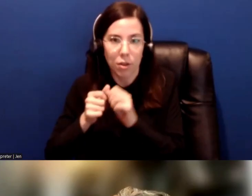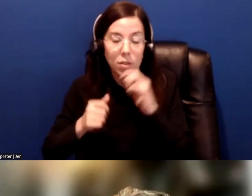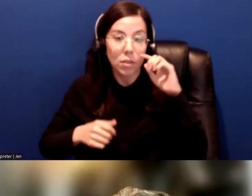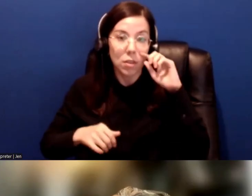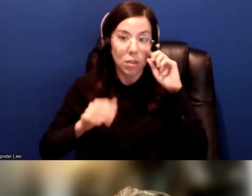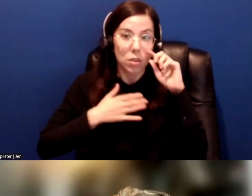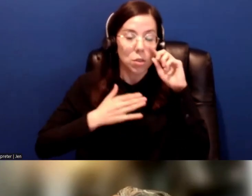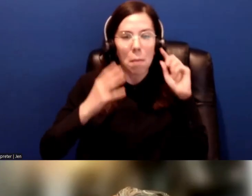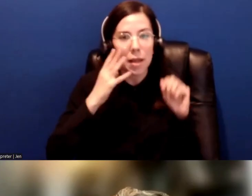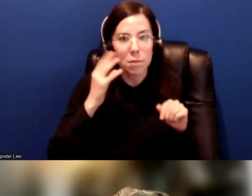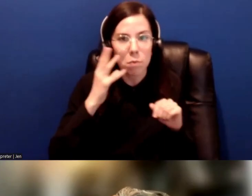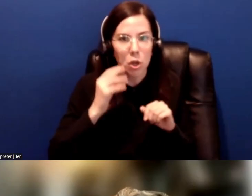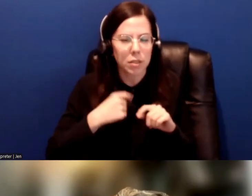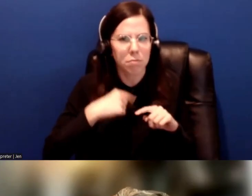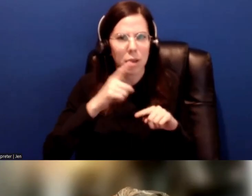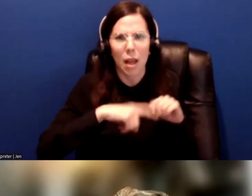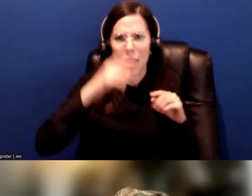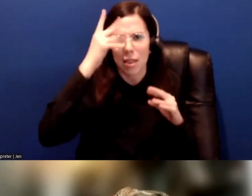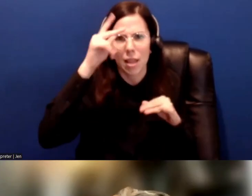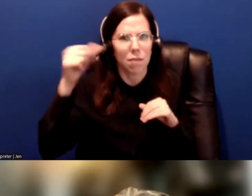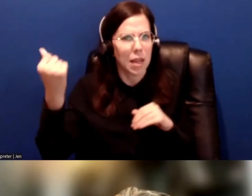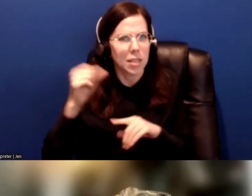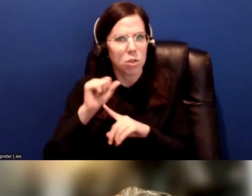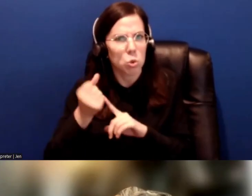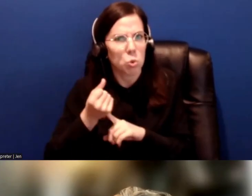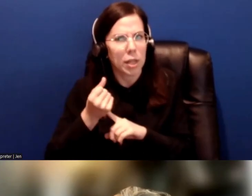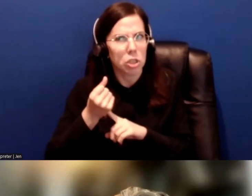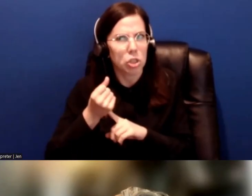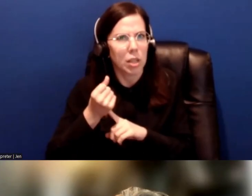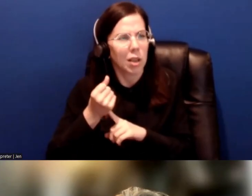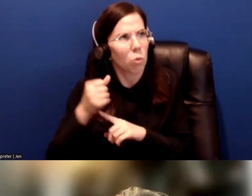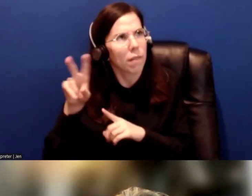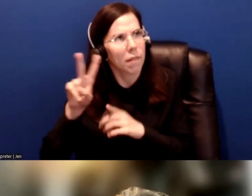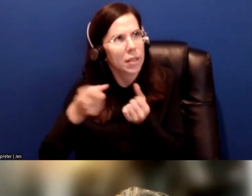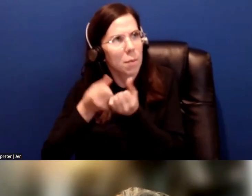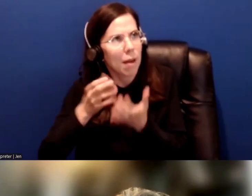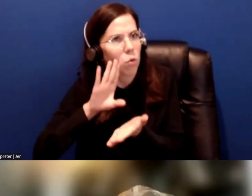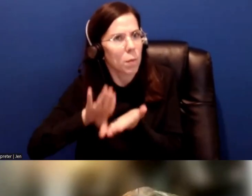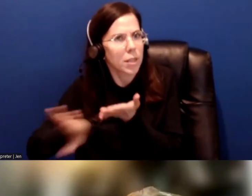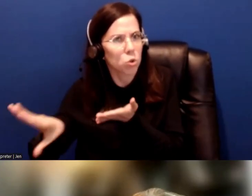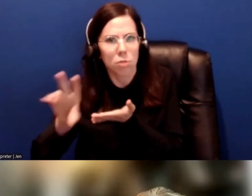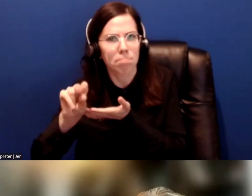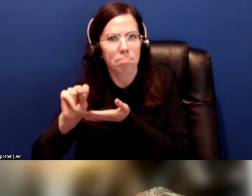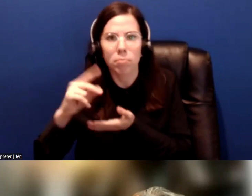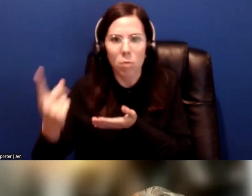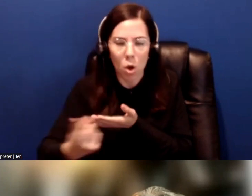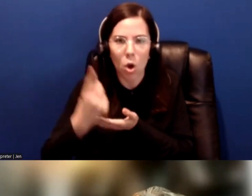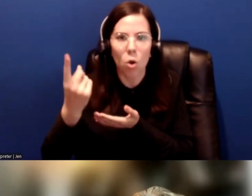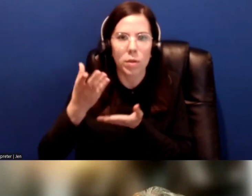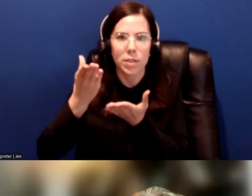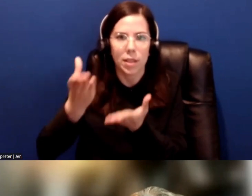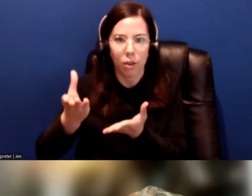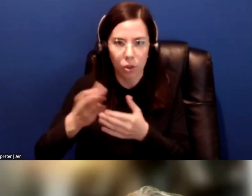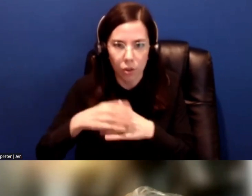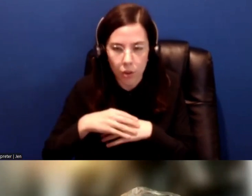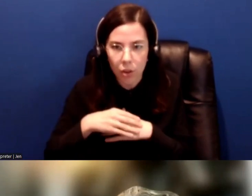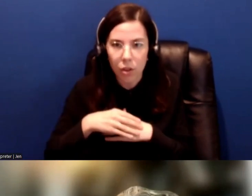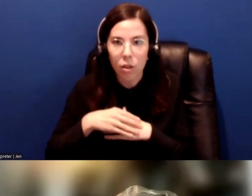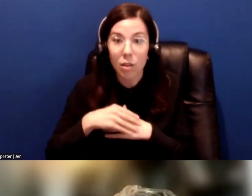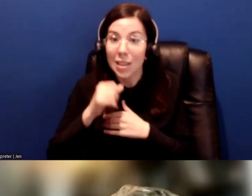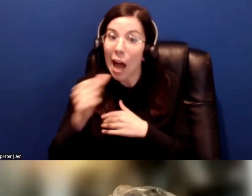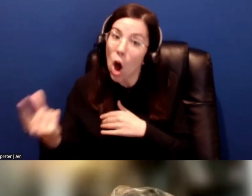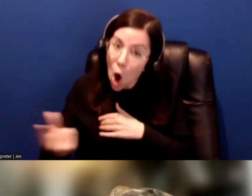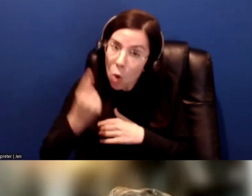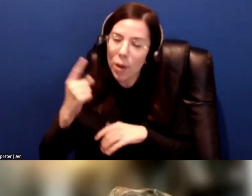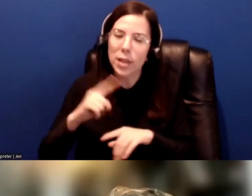experience, I cannot think of a circumstance in which a victim advocate would be excluded. They are commonly present, not always, but